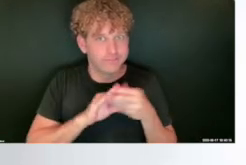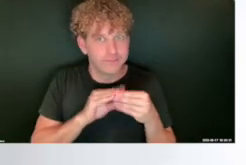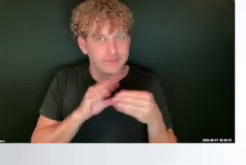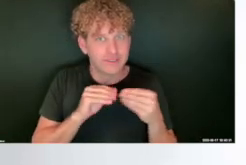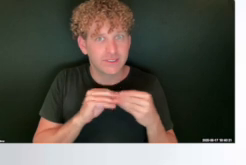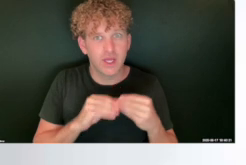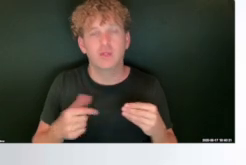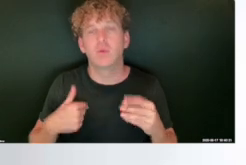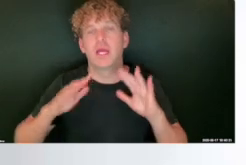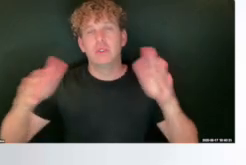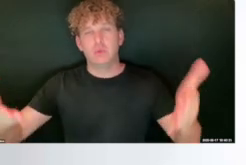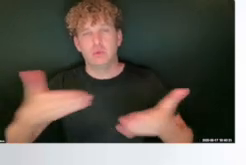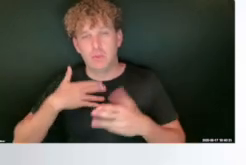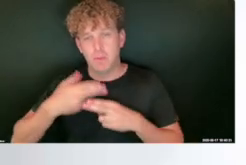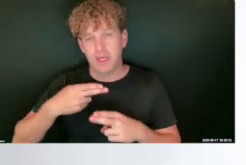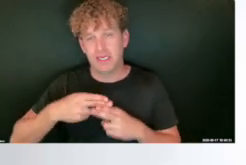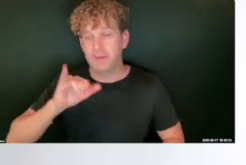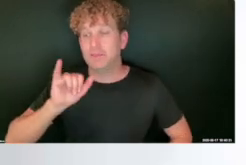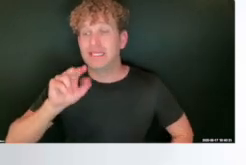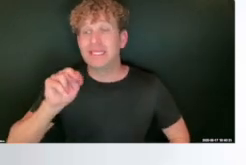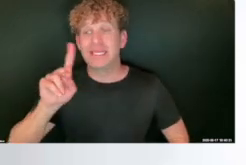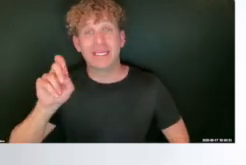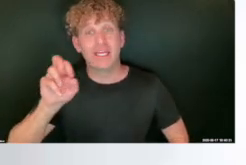vehicles and over 1.64 million